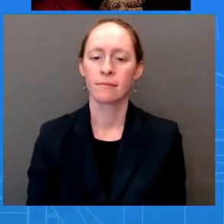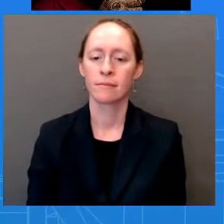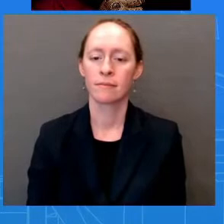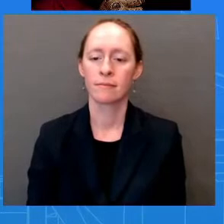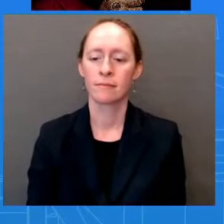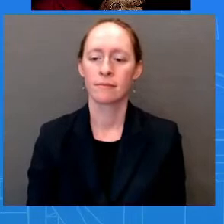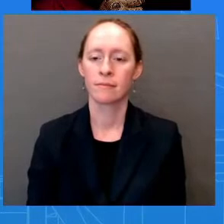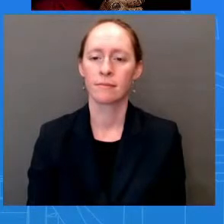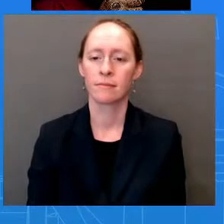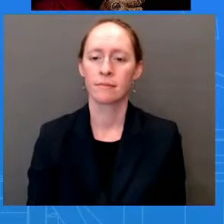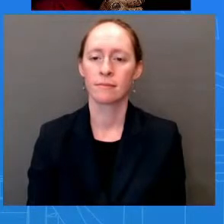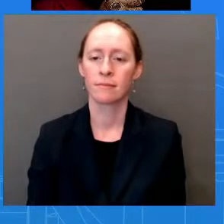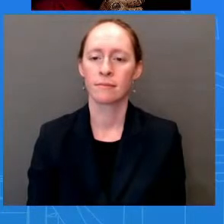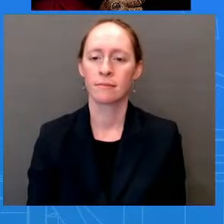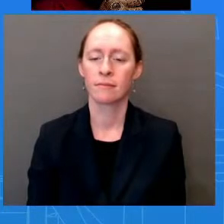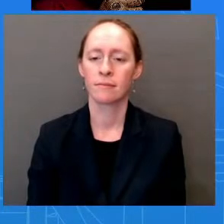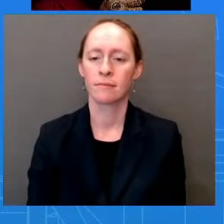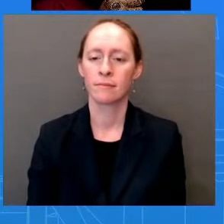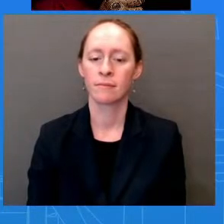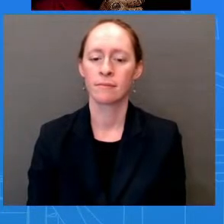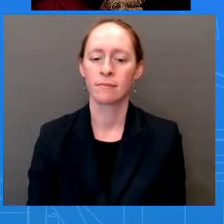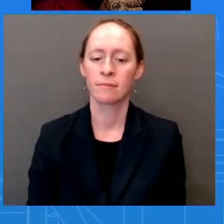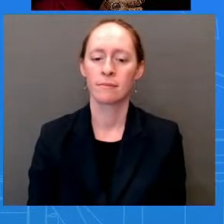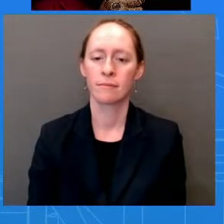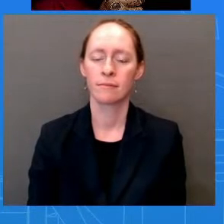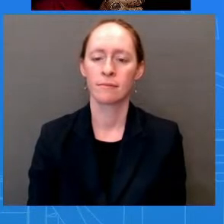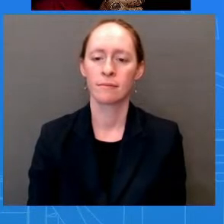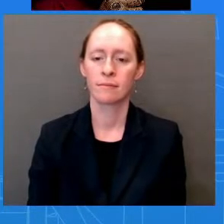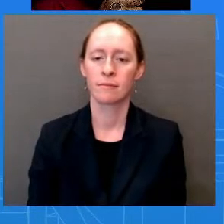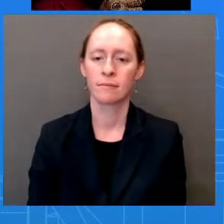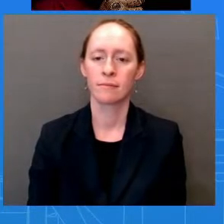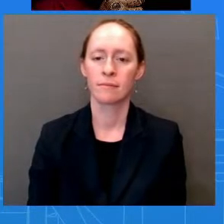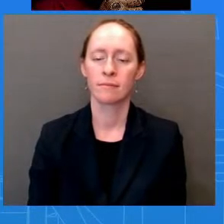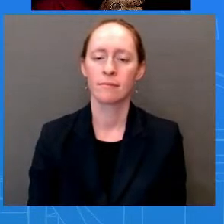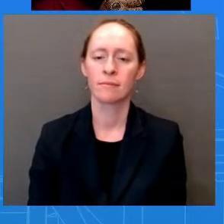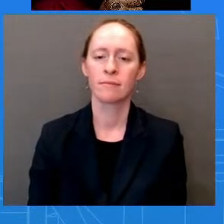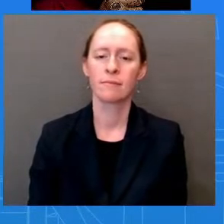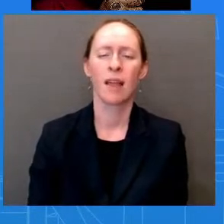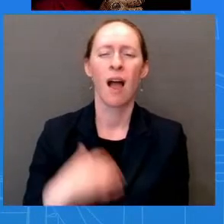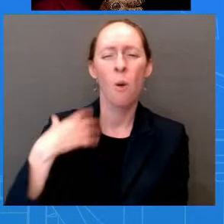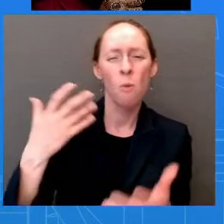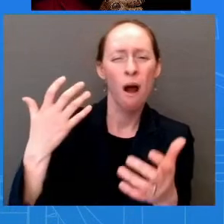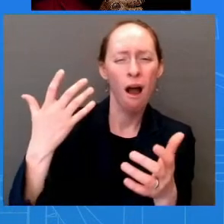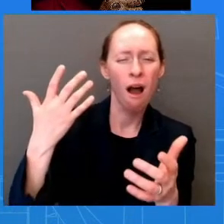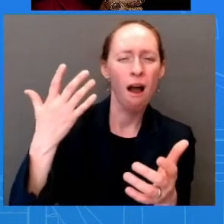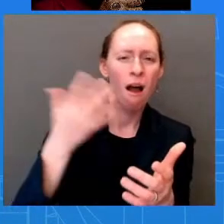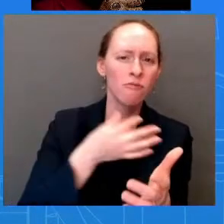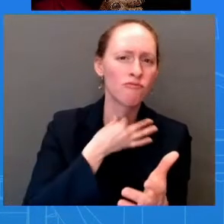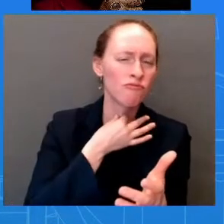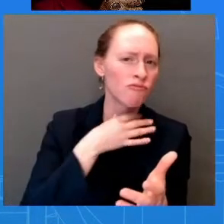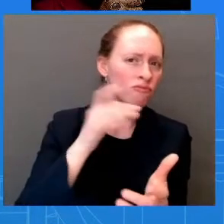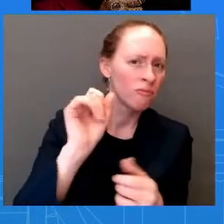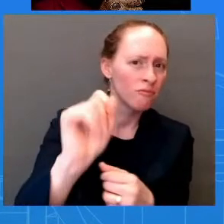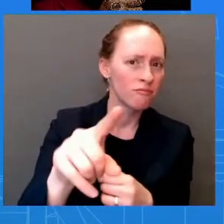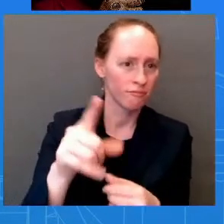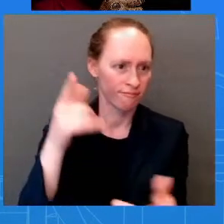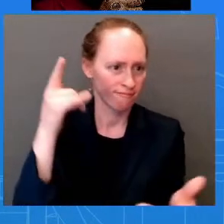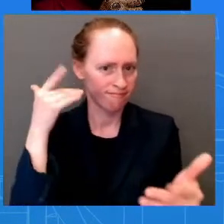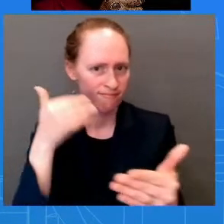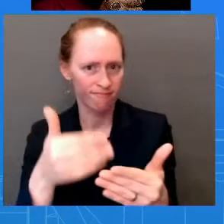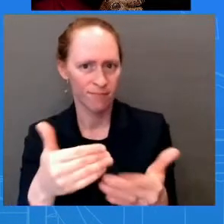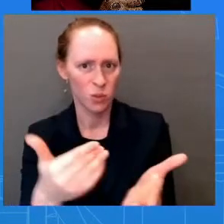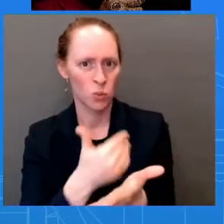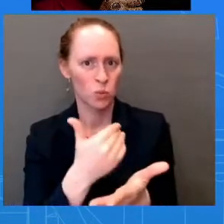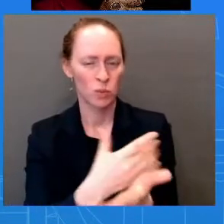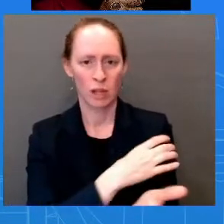session and see if the administration is still prioritizing passing the debt limit. And secondly, on student loans, is